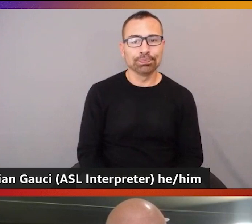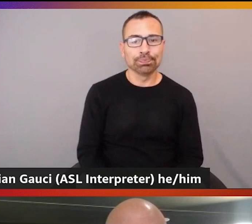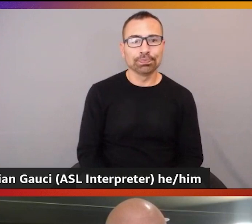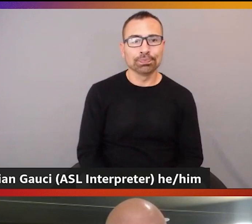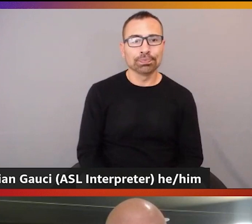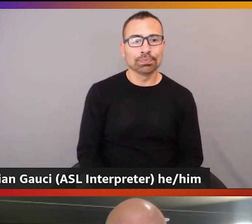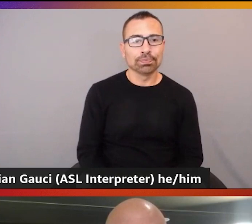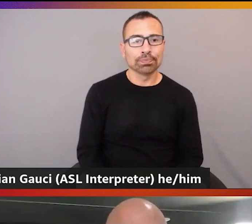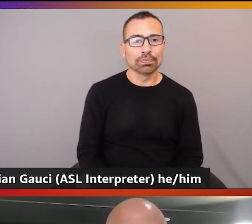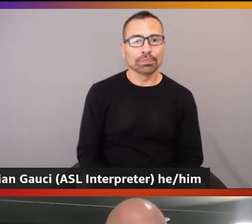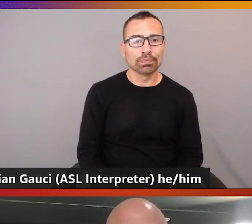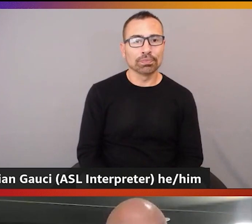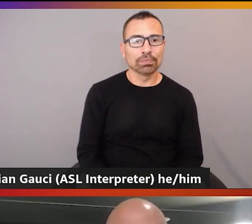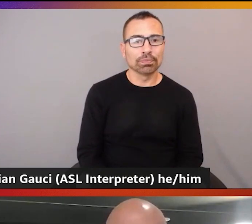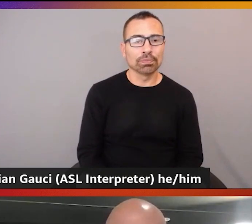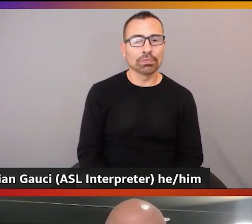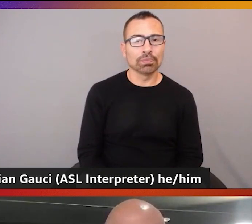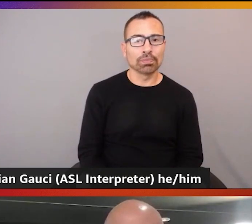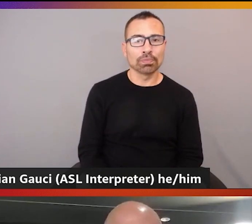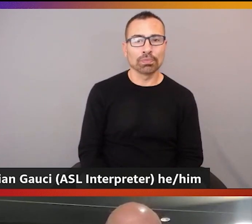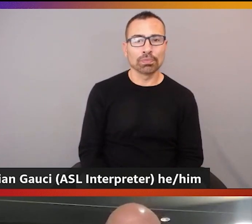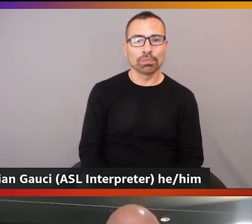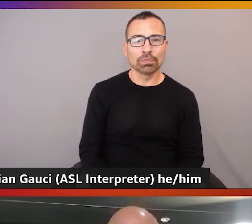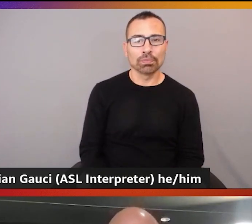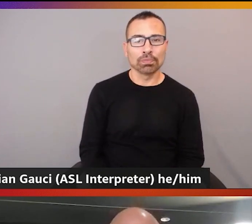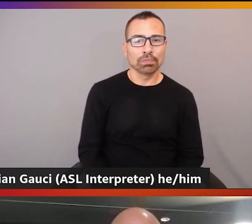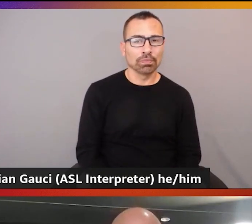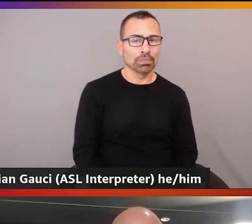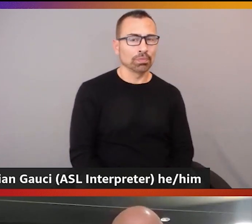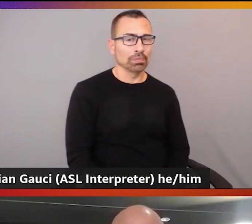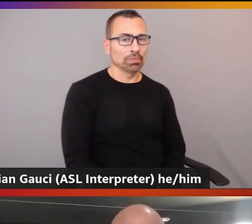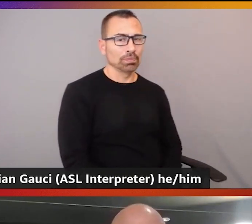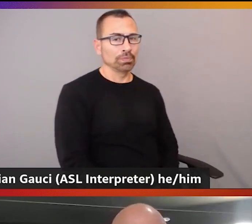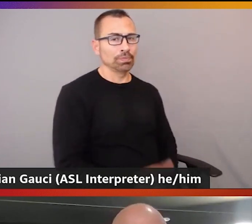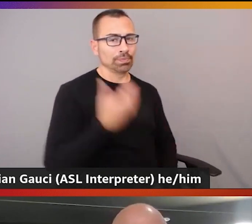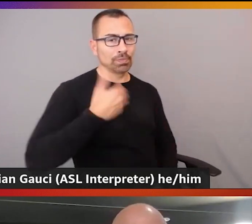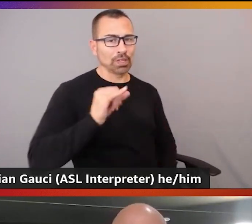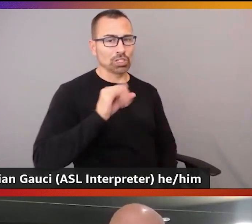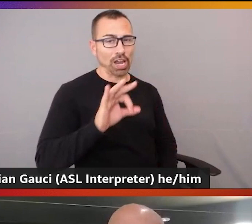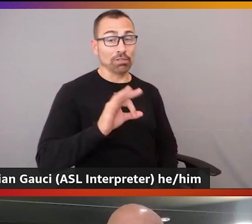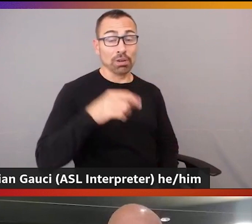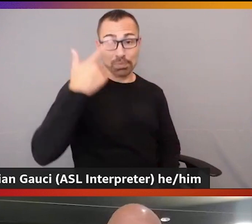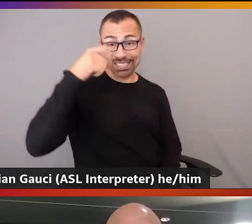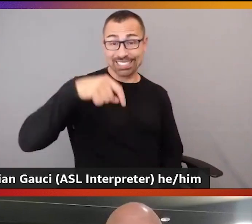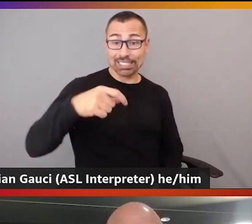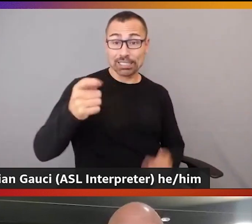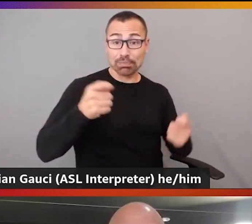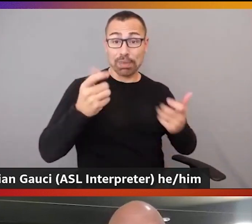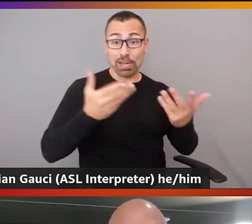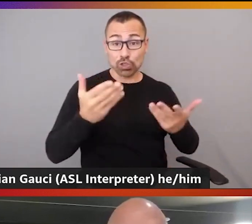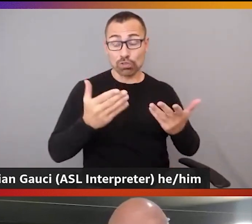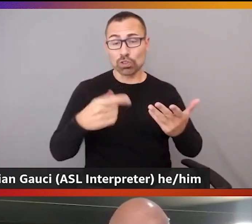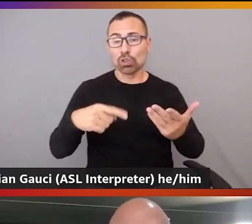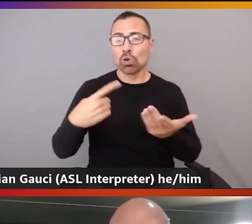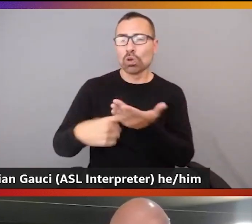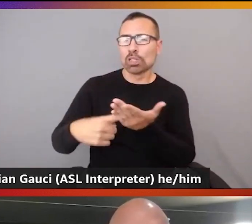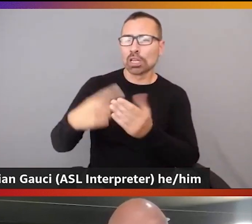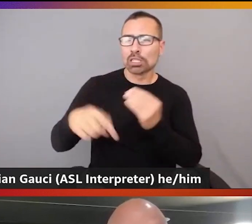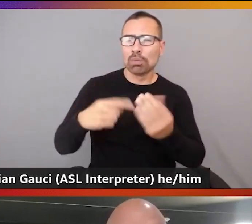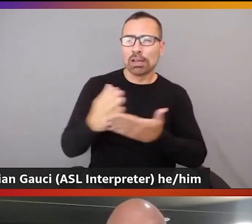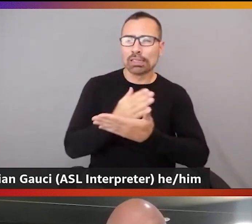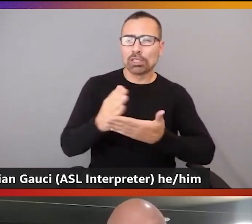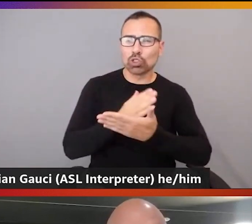And the other thing that being a managed service, the fact that we talk about the shared responsibility model and that line